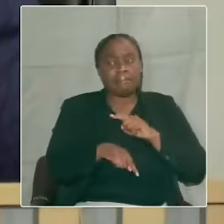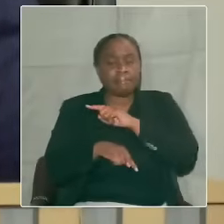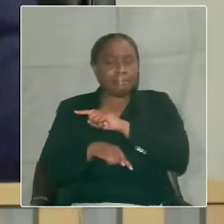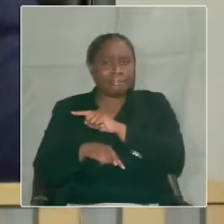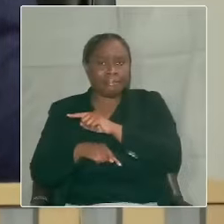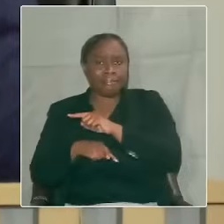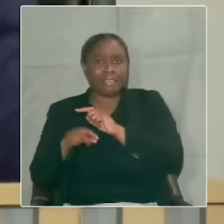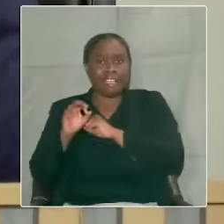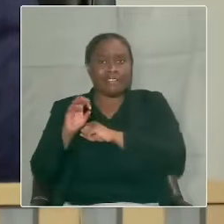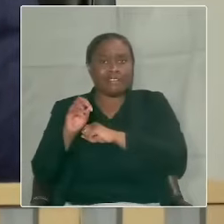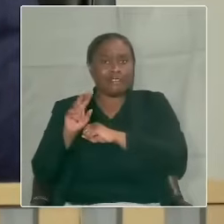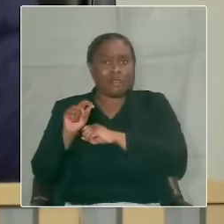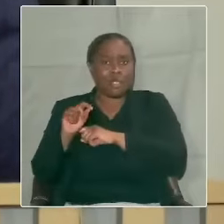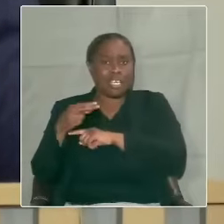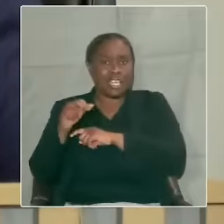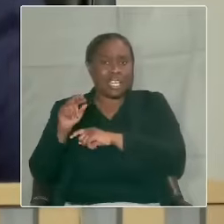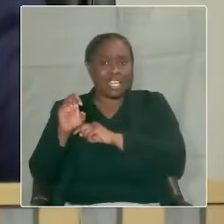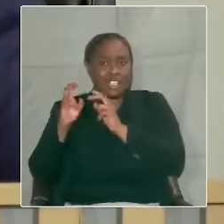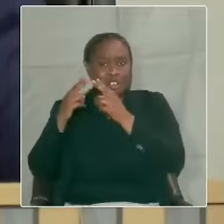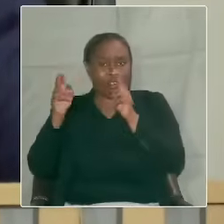at Fort Hare University.